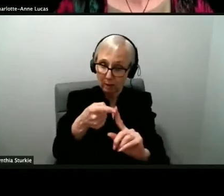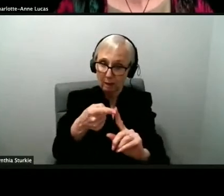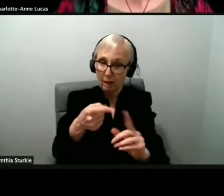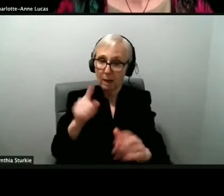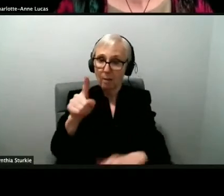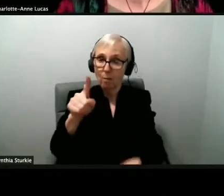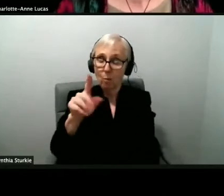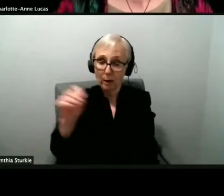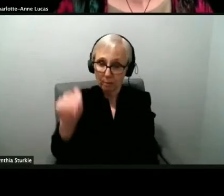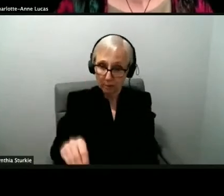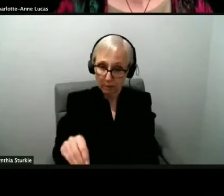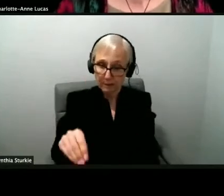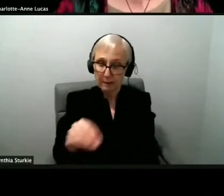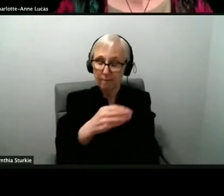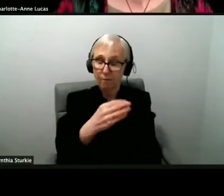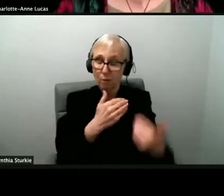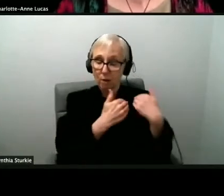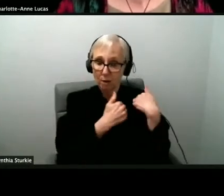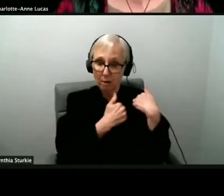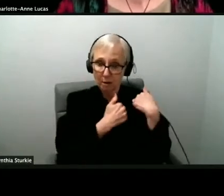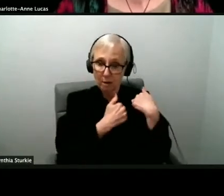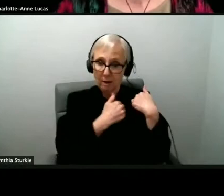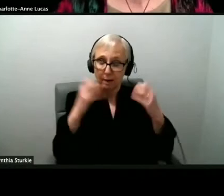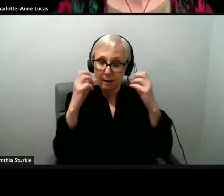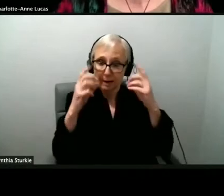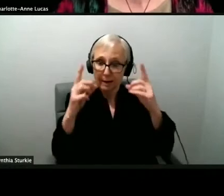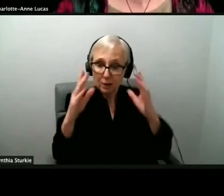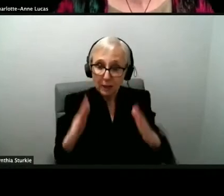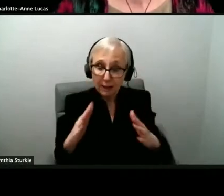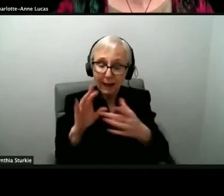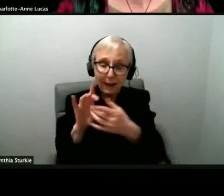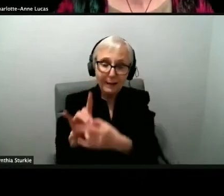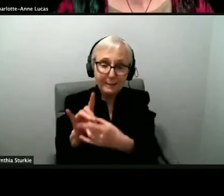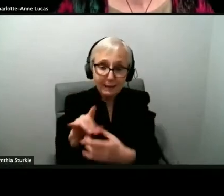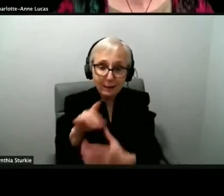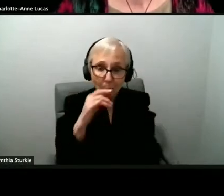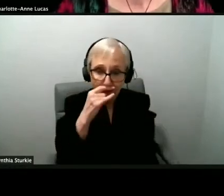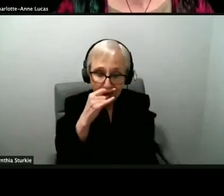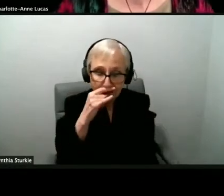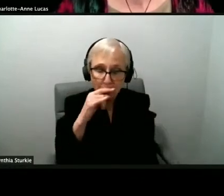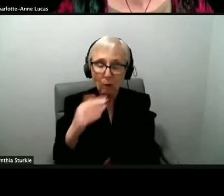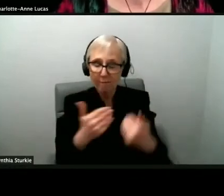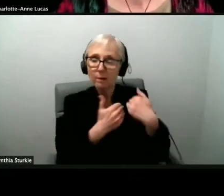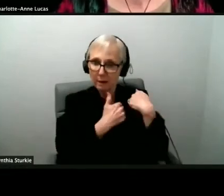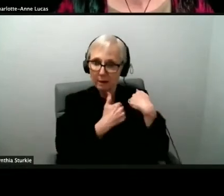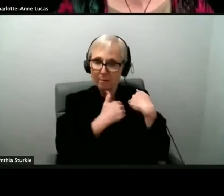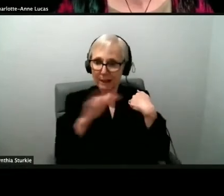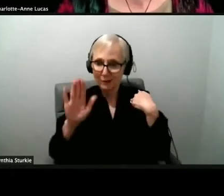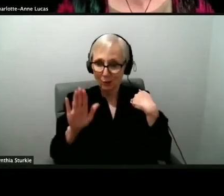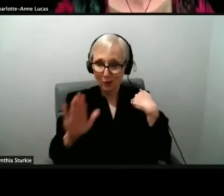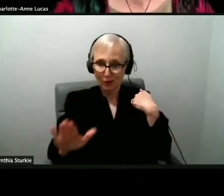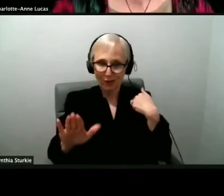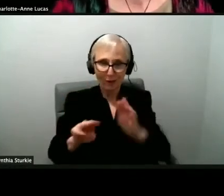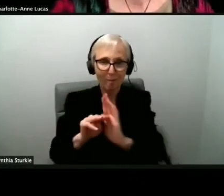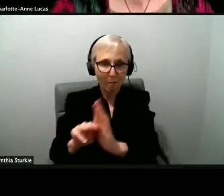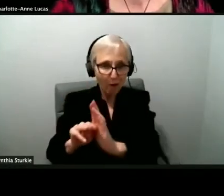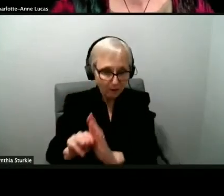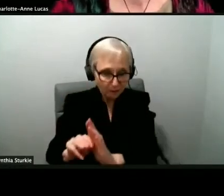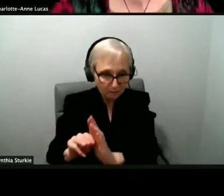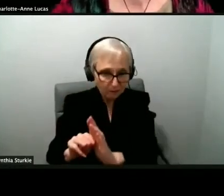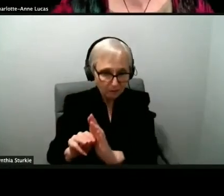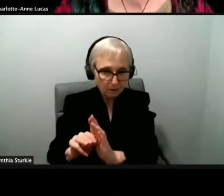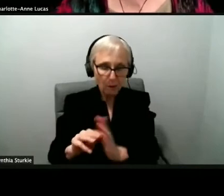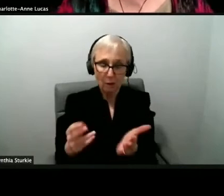for accountability. As an educator dealing with children all day, we have to be accountable because we're their models. Beyond that, with